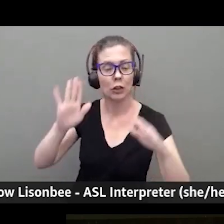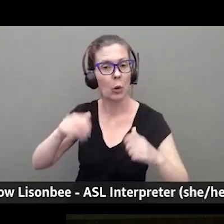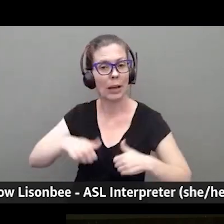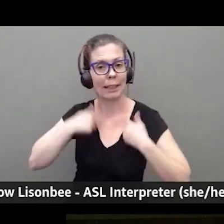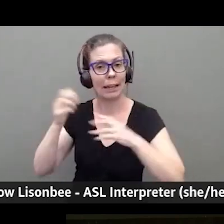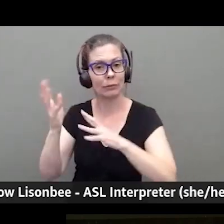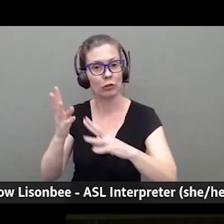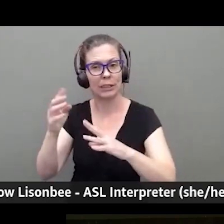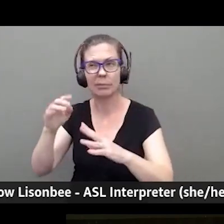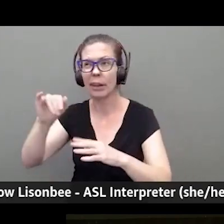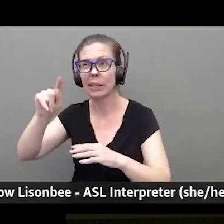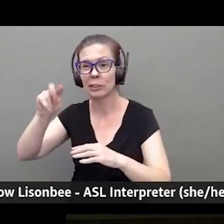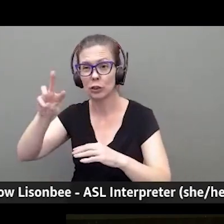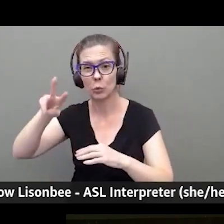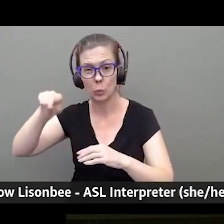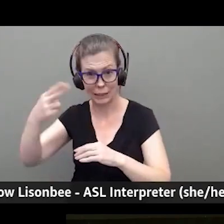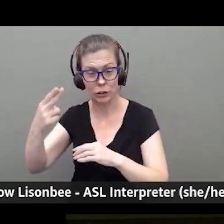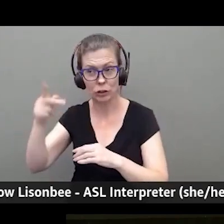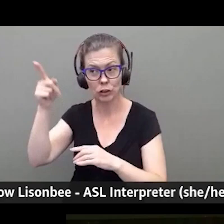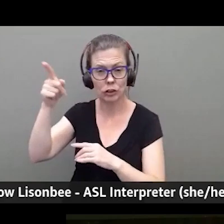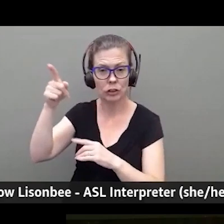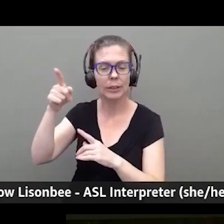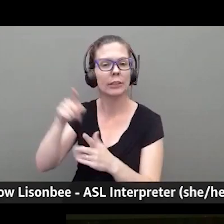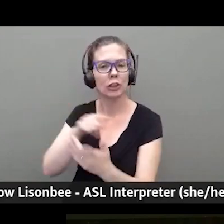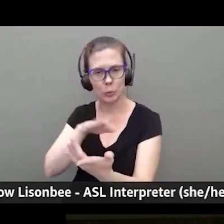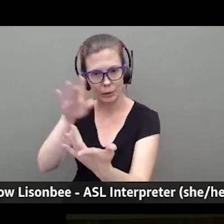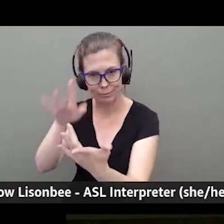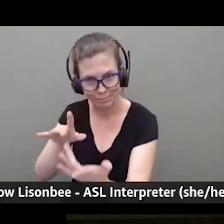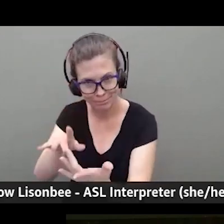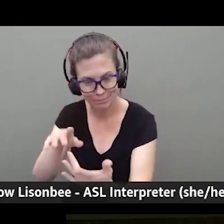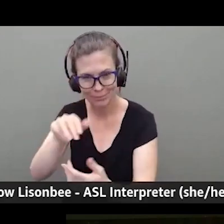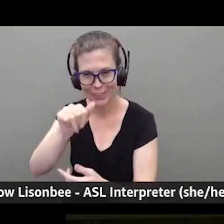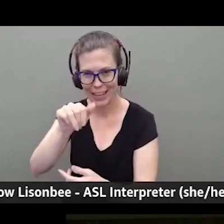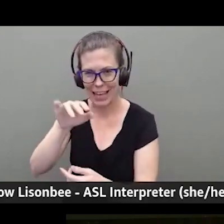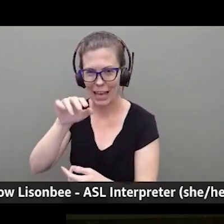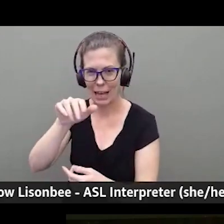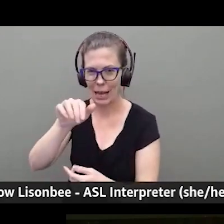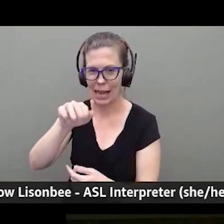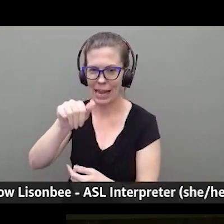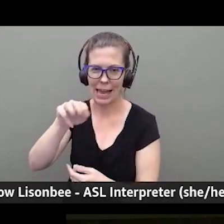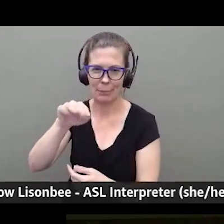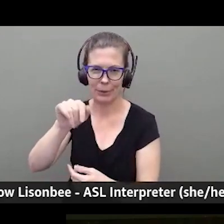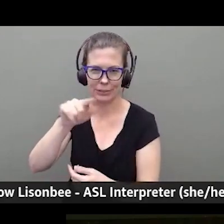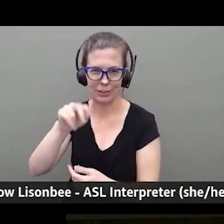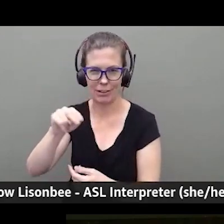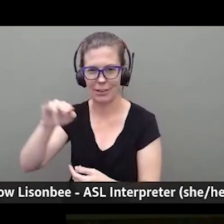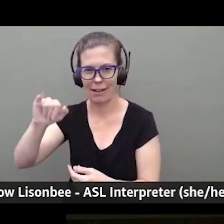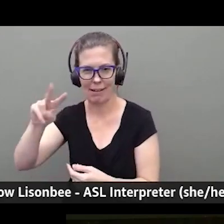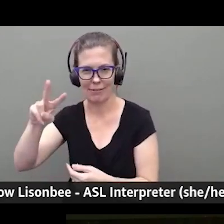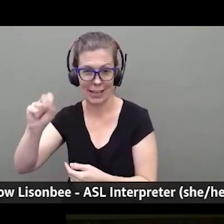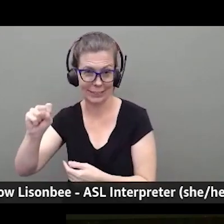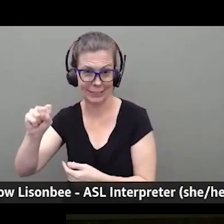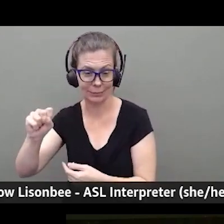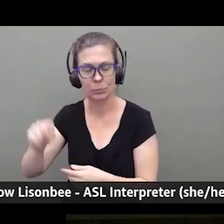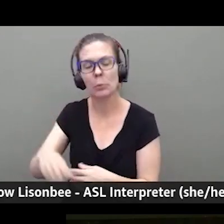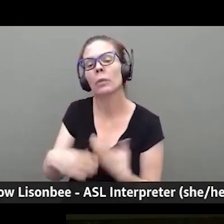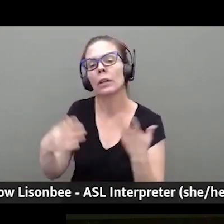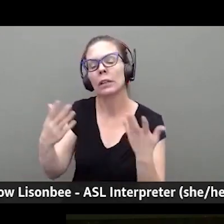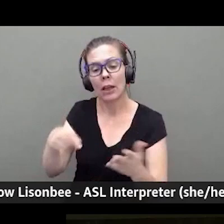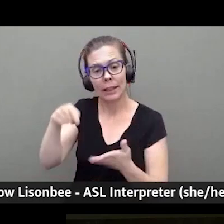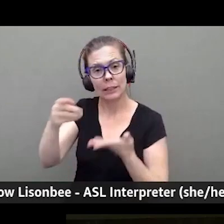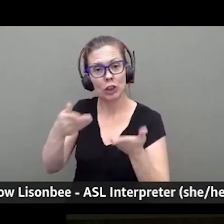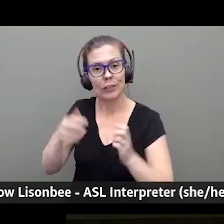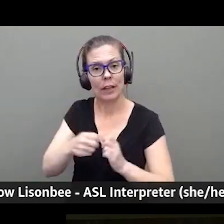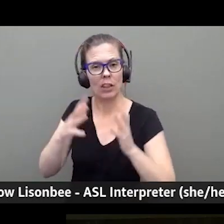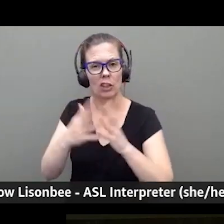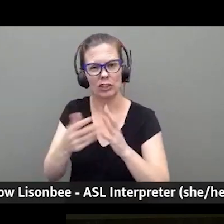like Twitch, you would reach for Amazon IVS. So traditionally, since this service launched